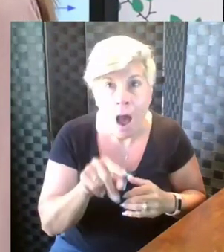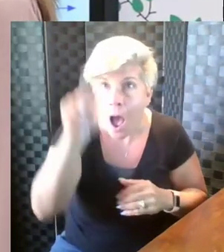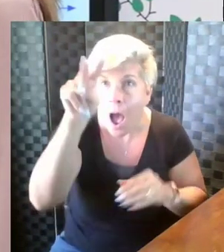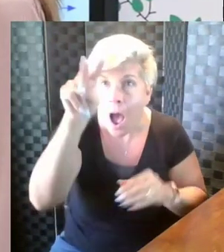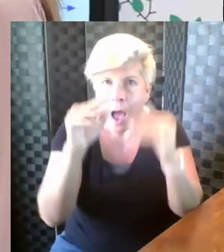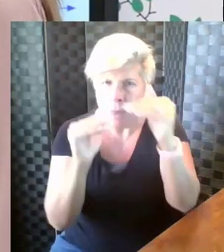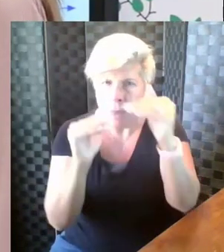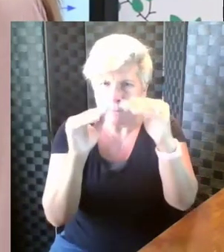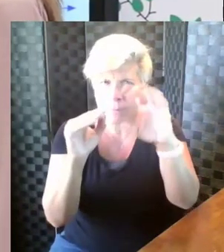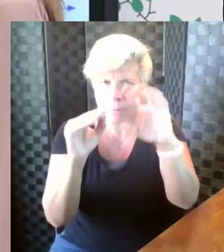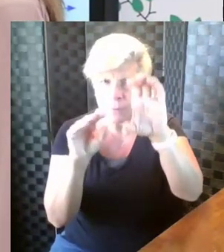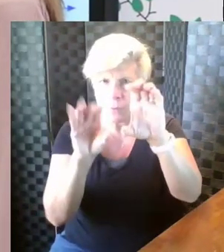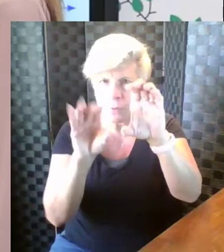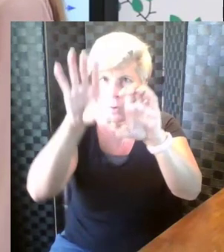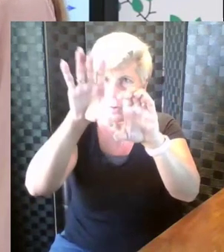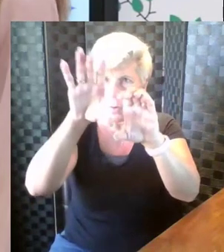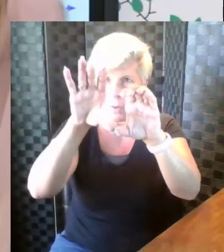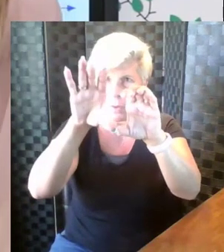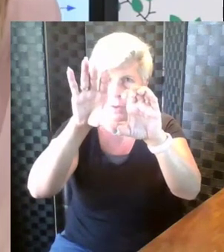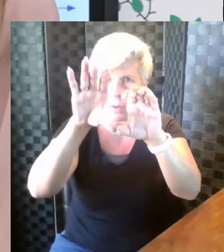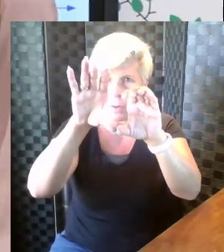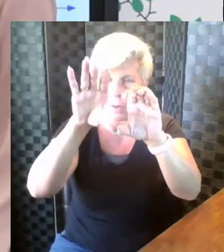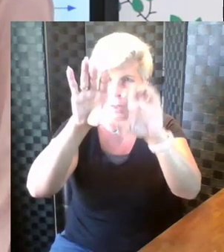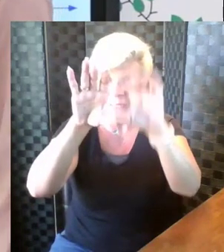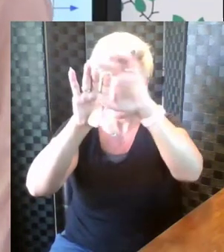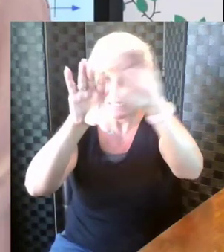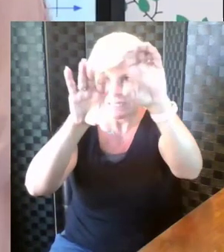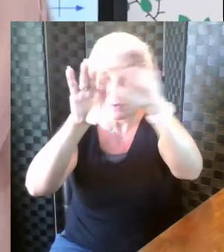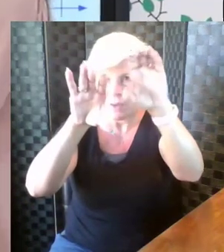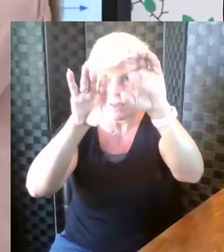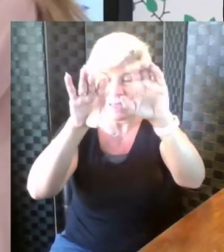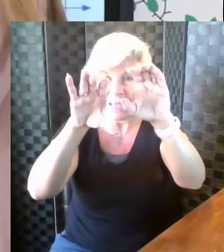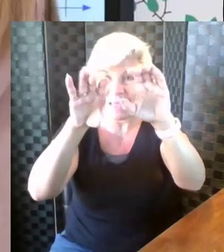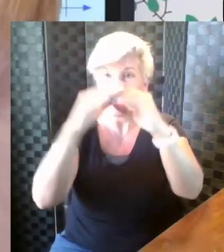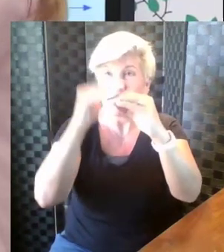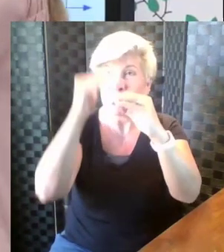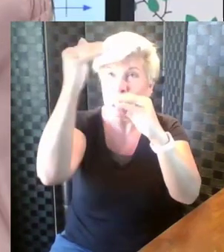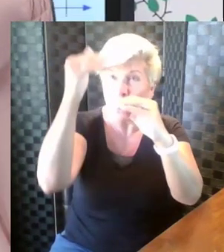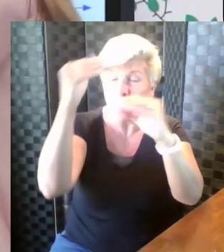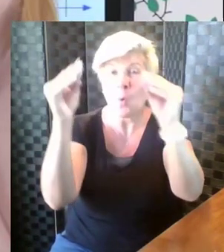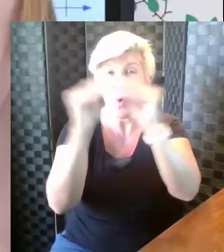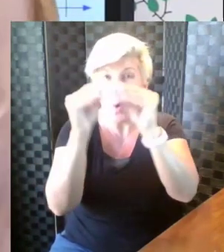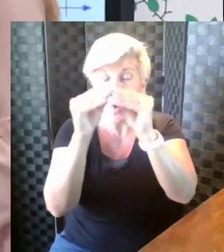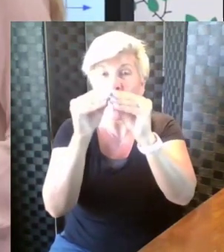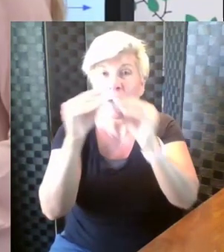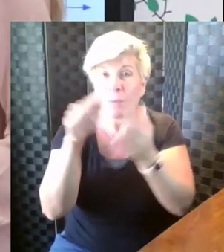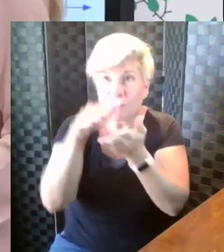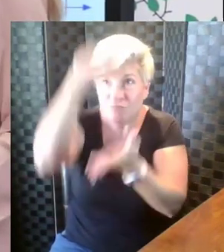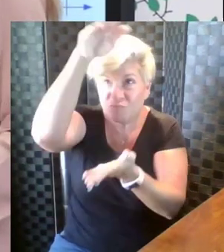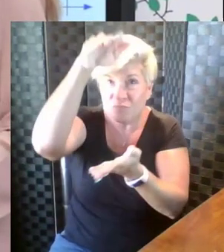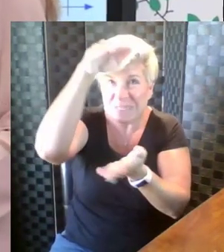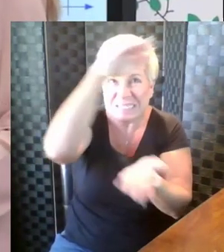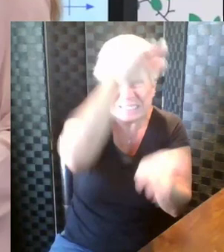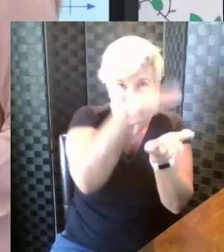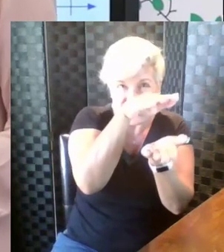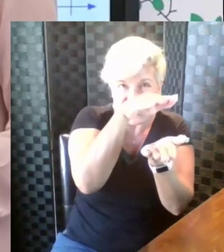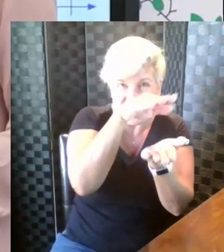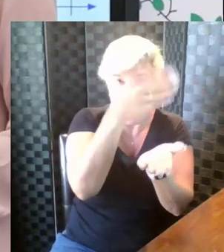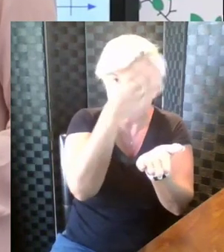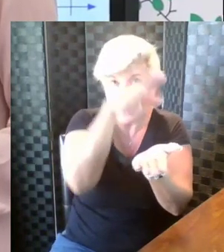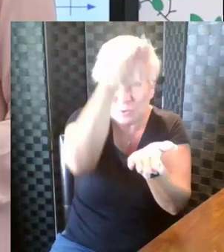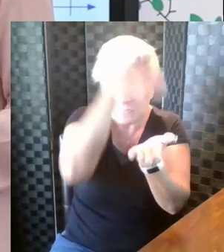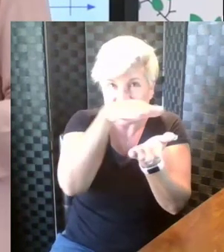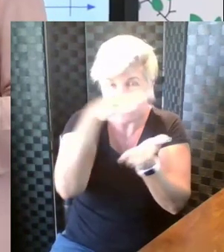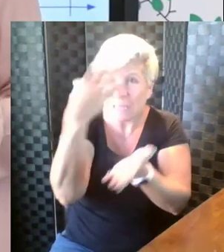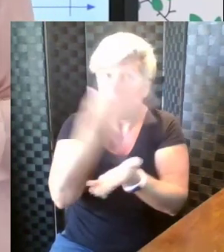of brown bears is larger or bigger or has more than the group of 8 blue